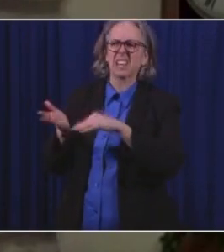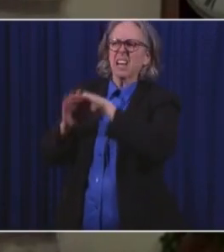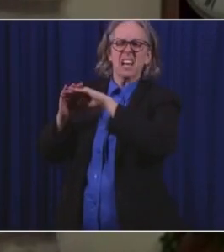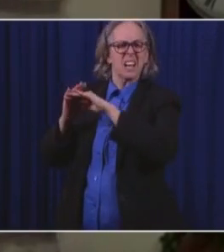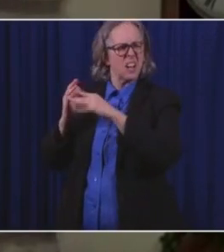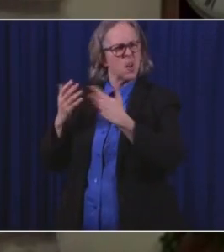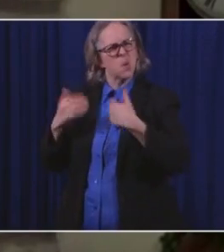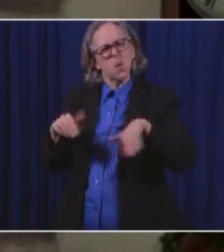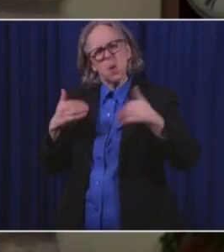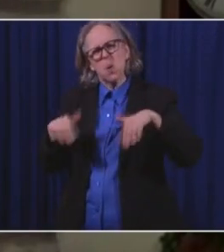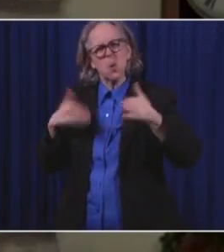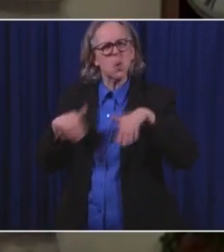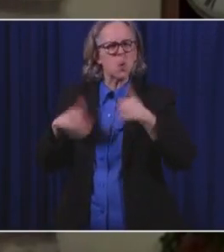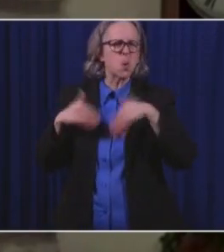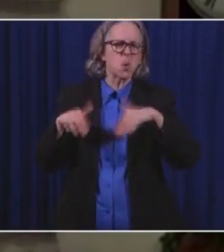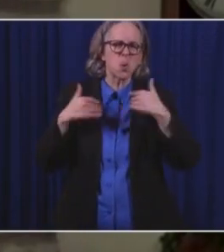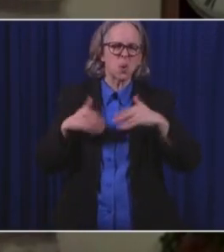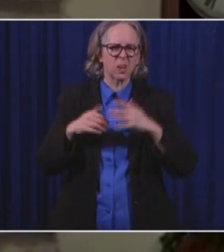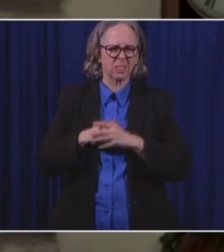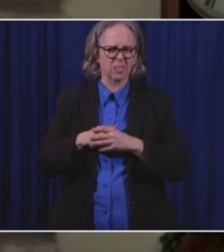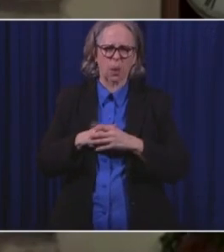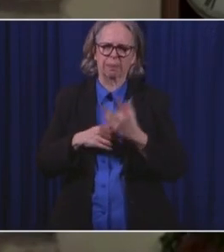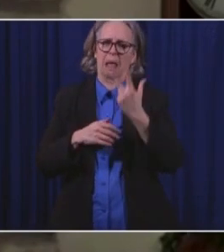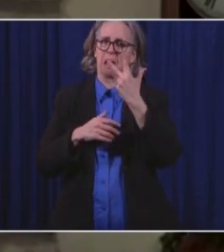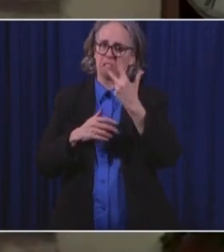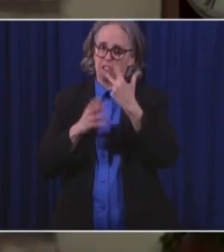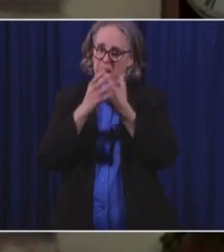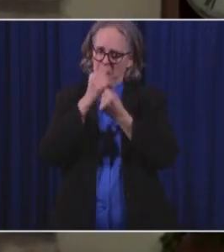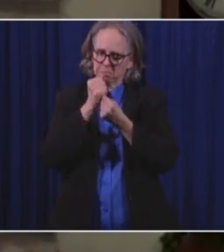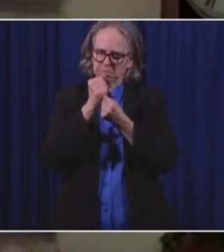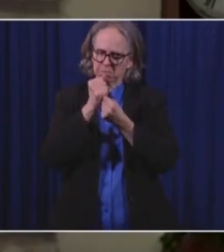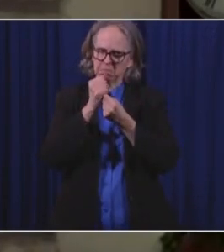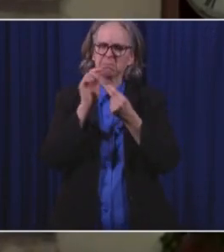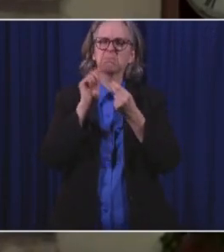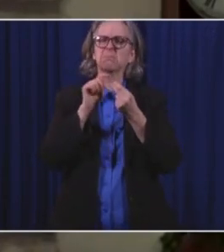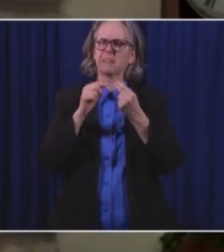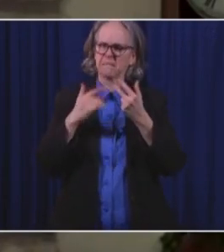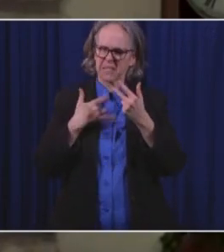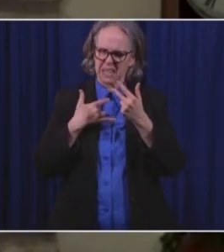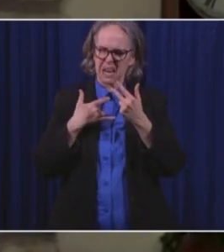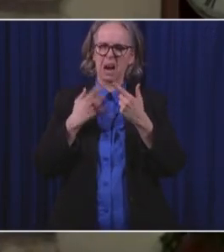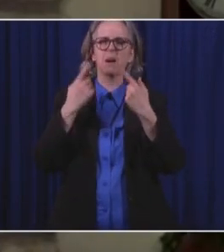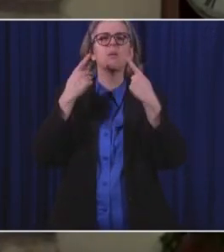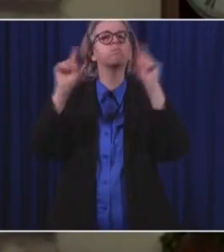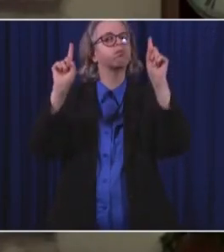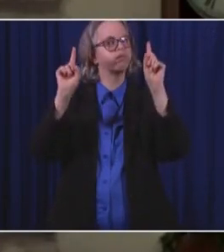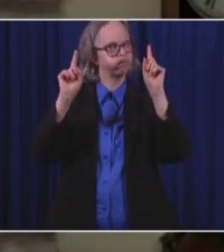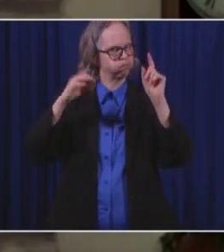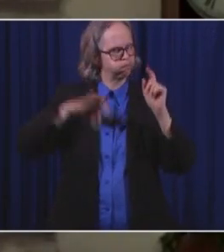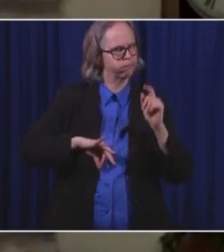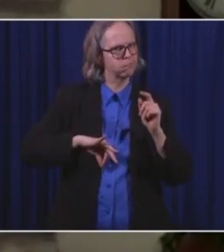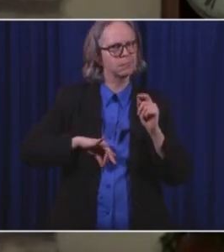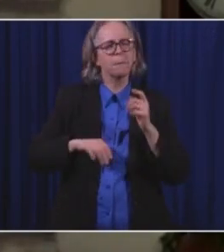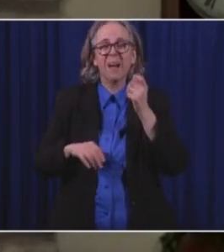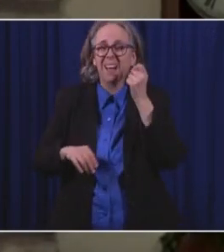we think these have had an impact, but certainly we've got a ways to go and we have to do more.